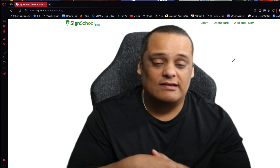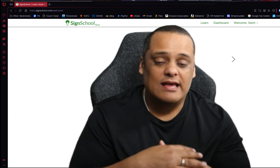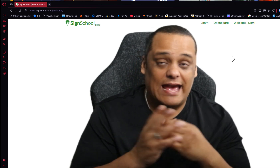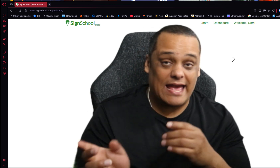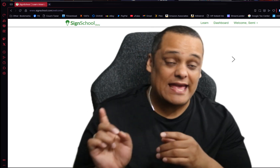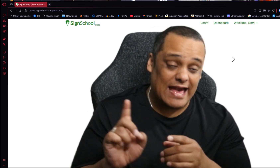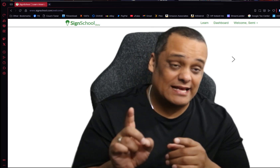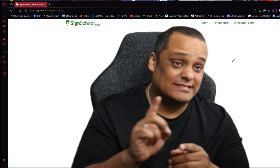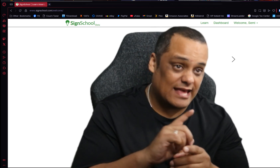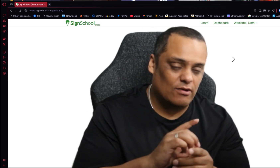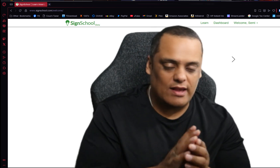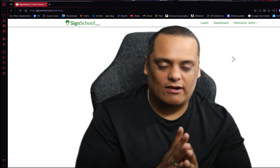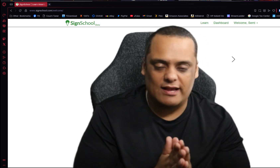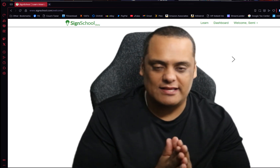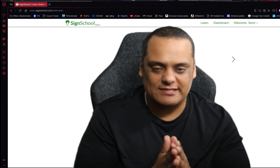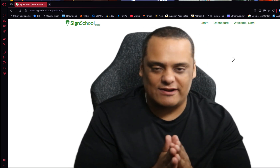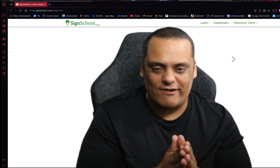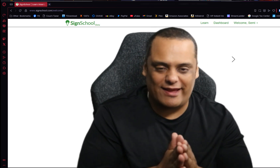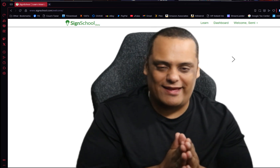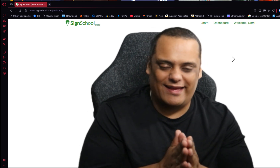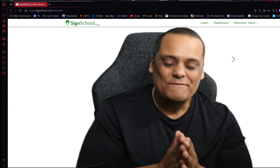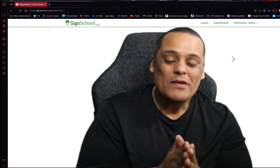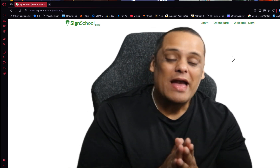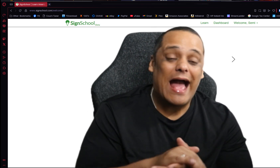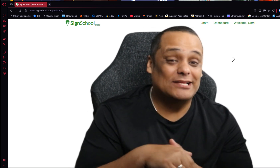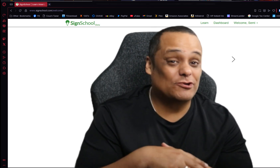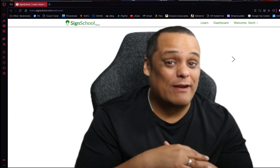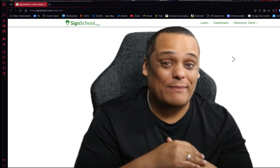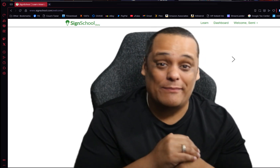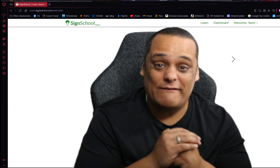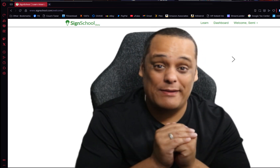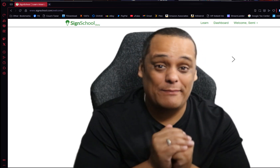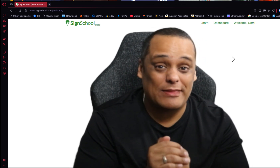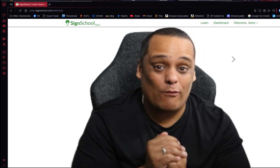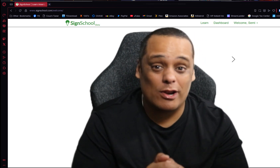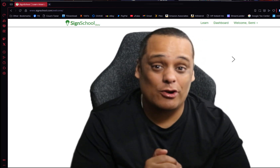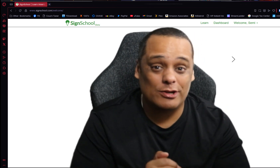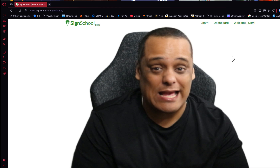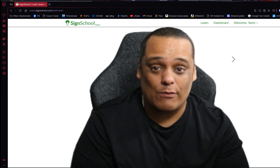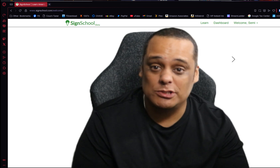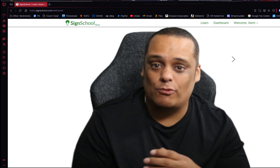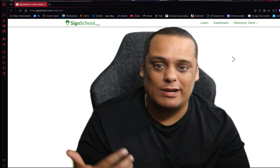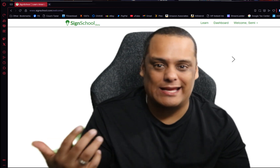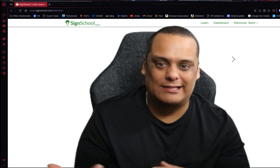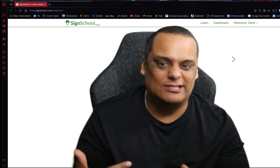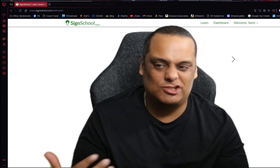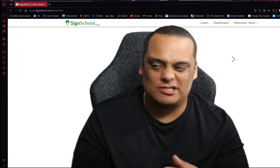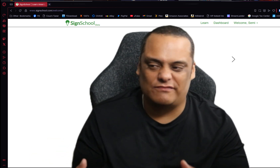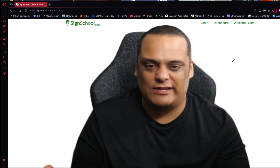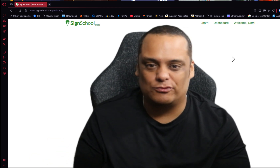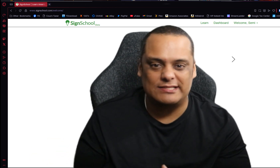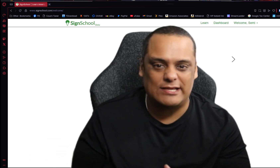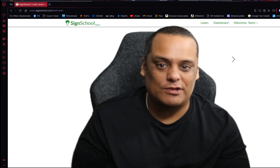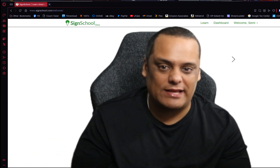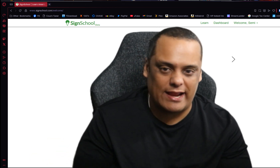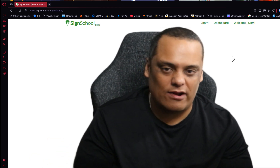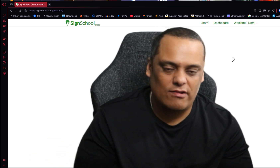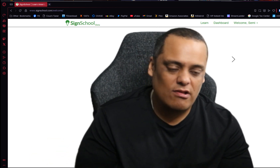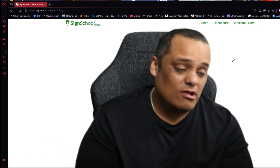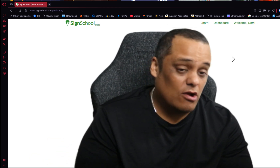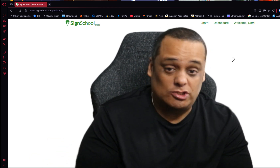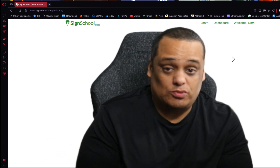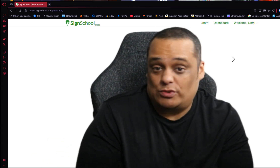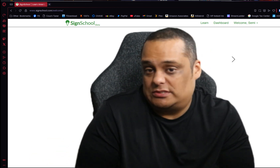ASL. ASL, yeah, okay, I said it right. It's a great people that want to learn a sign language or want to get the gist of little things here and